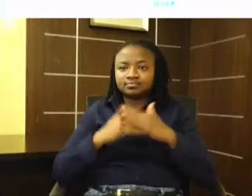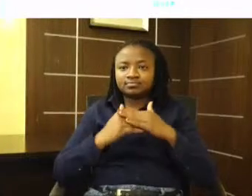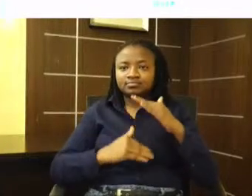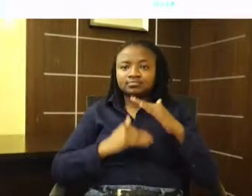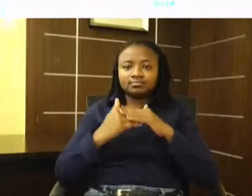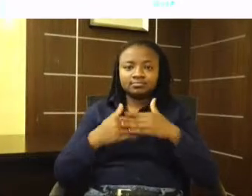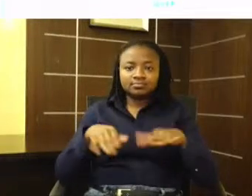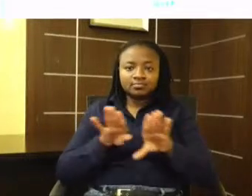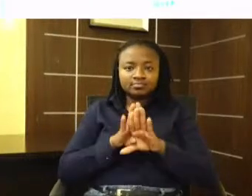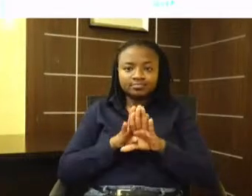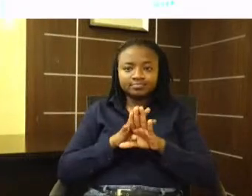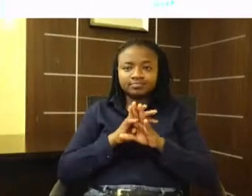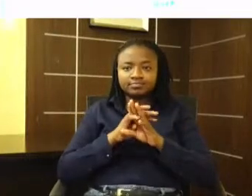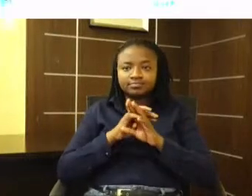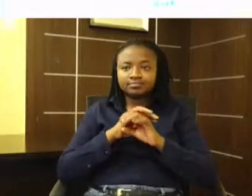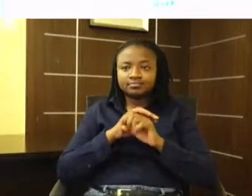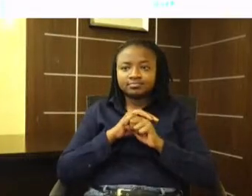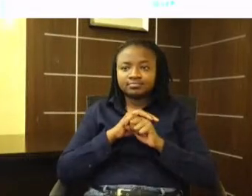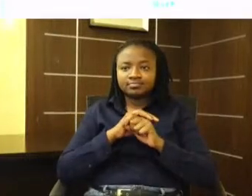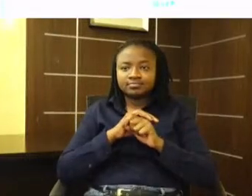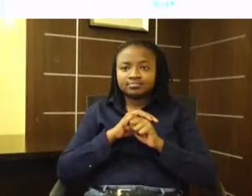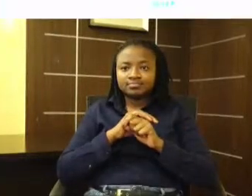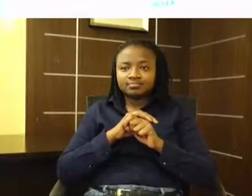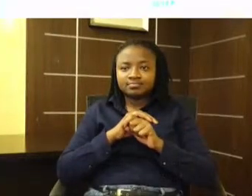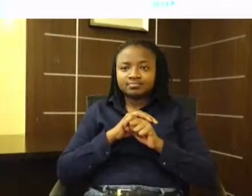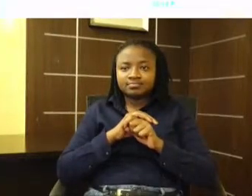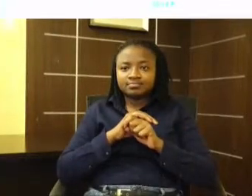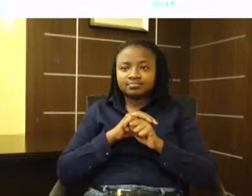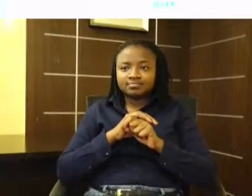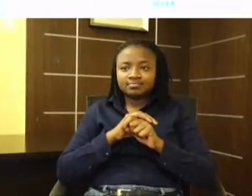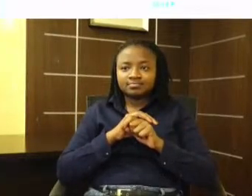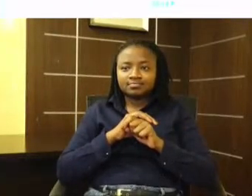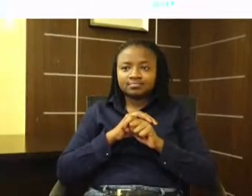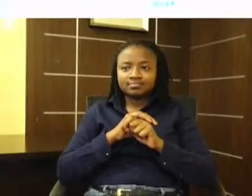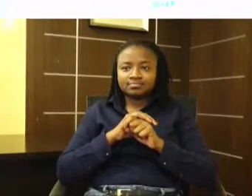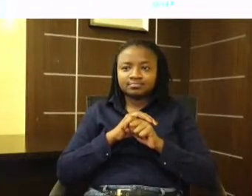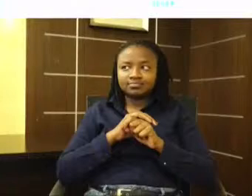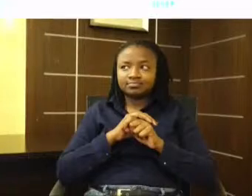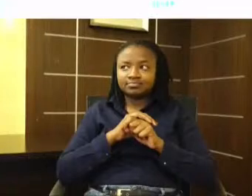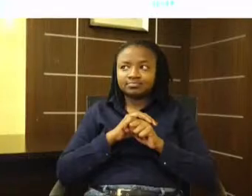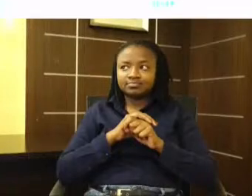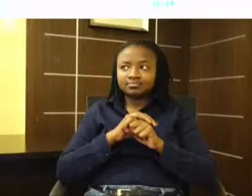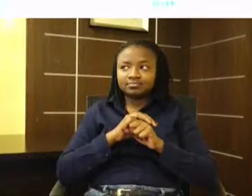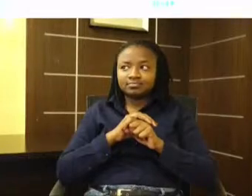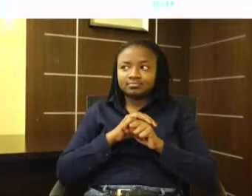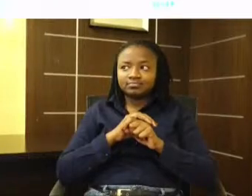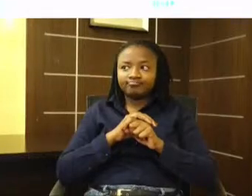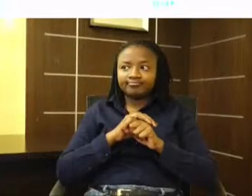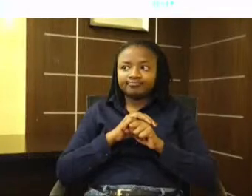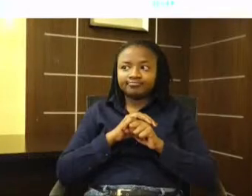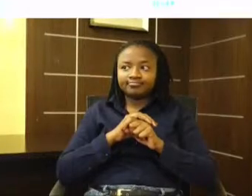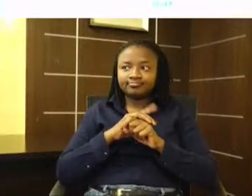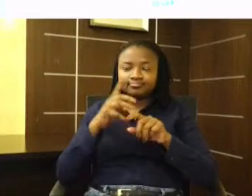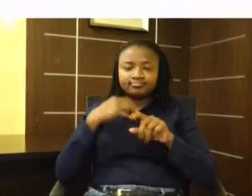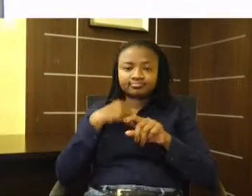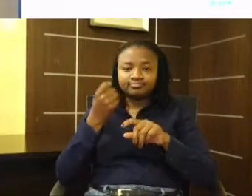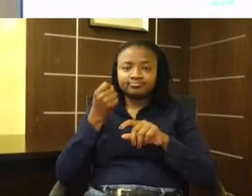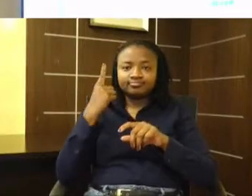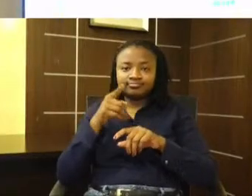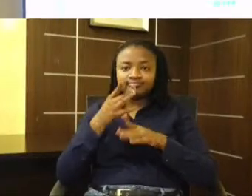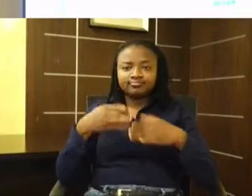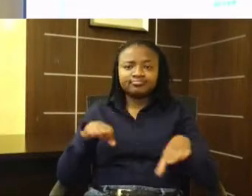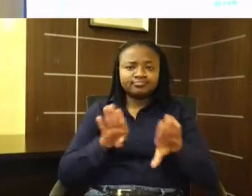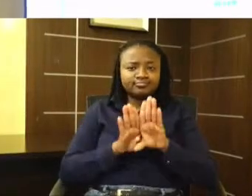Hizo walikuwa wanasema ni lions, doing the king, I don't know the elephant, I don't know the monkey. Those things, I understand they were closed or